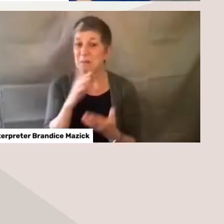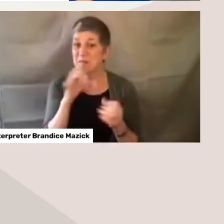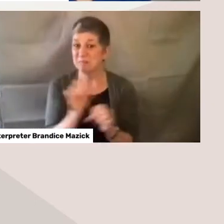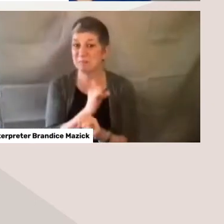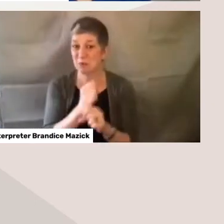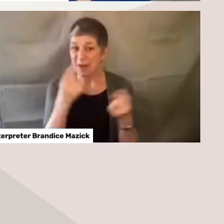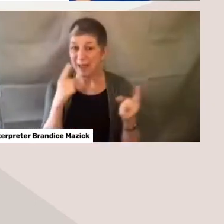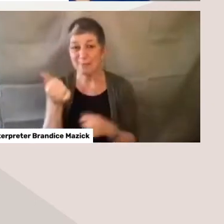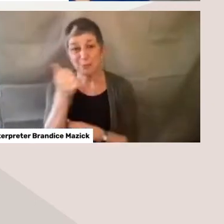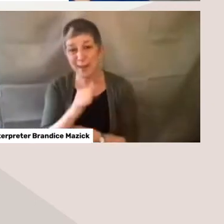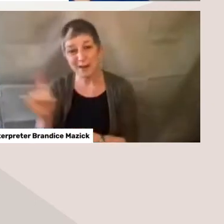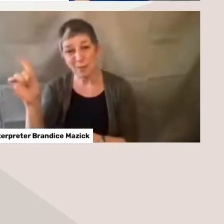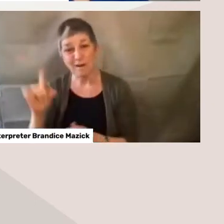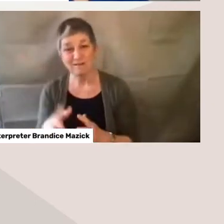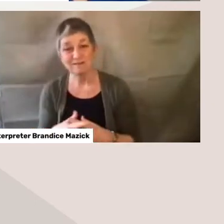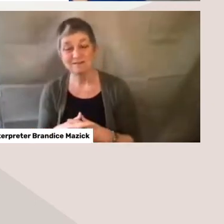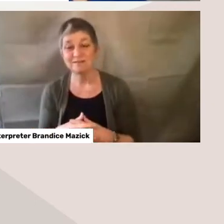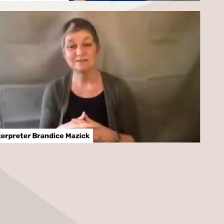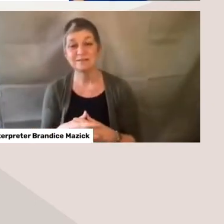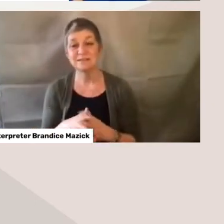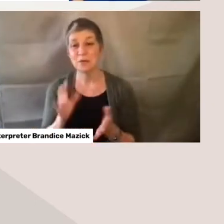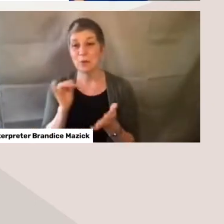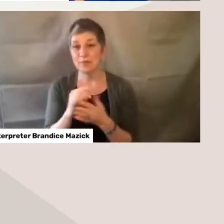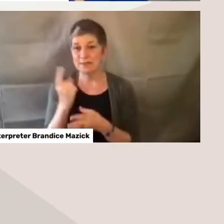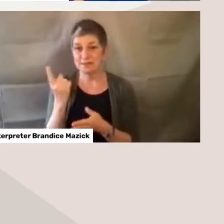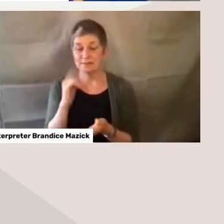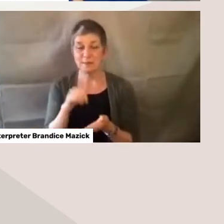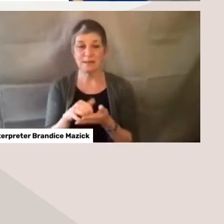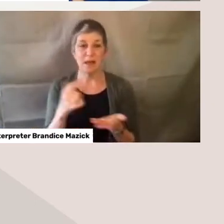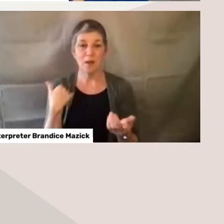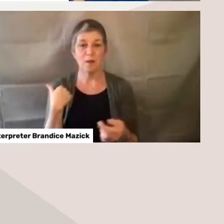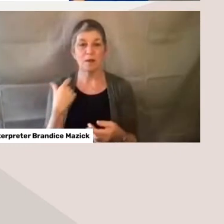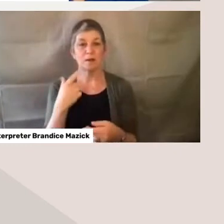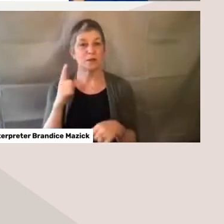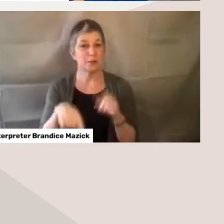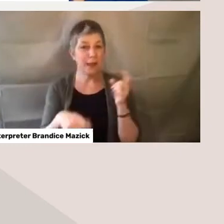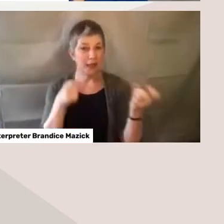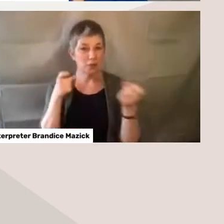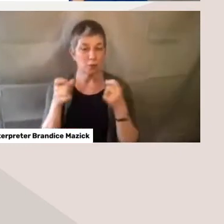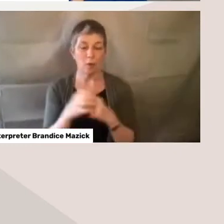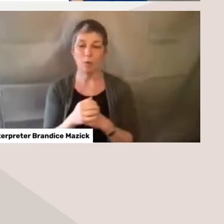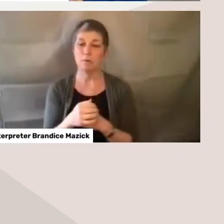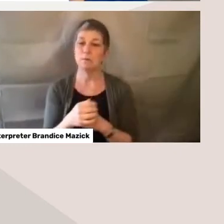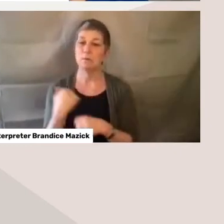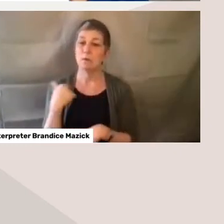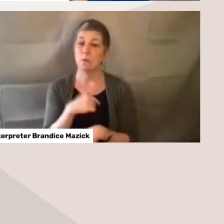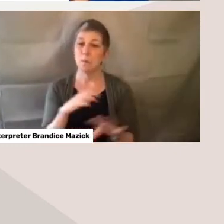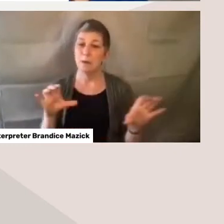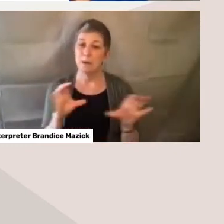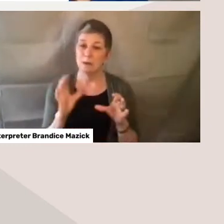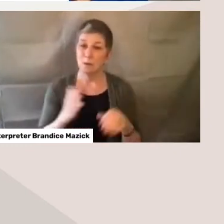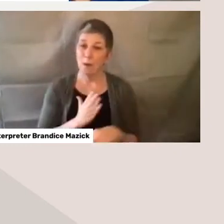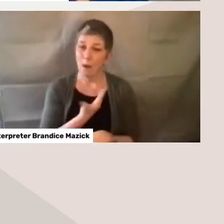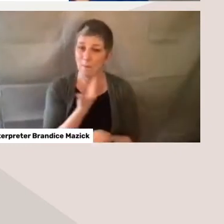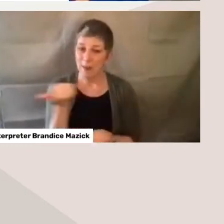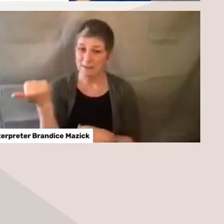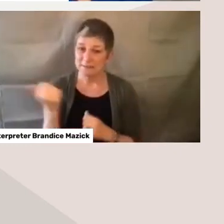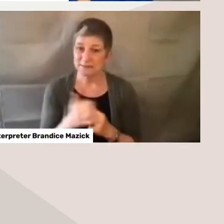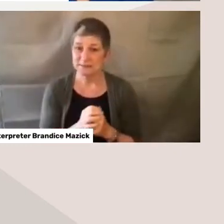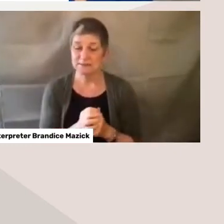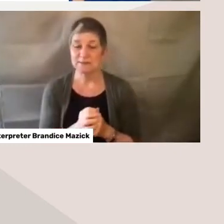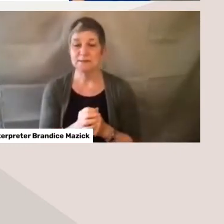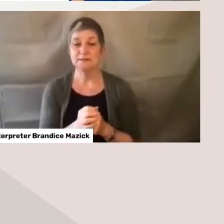happen. And so this is something that we can't control. We do the best we can, and